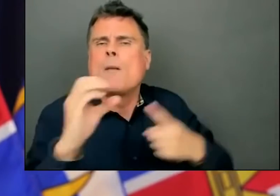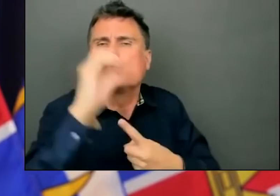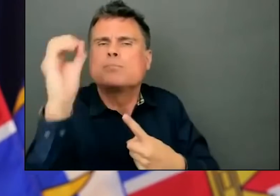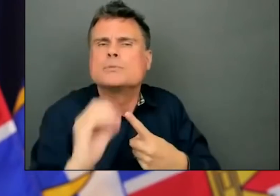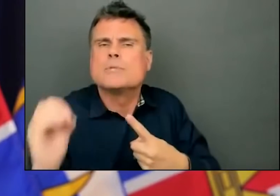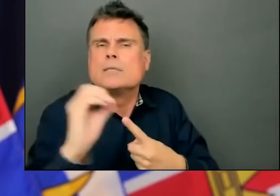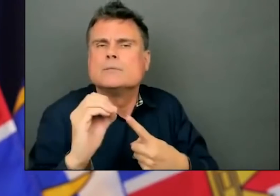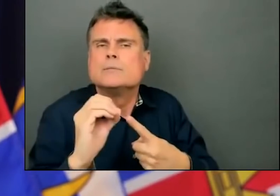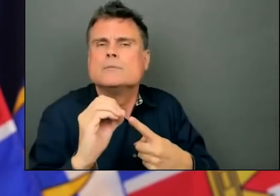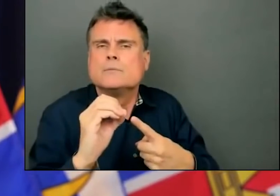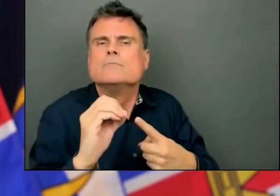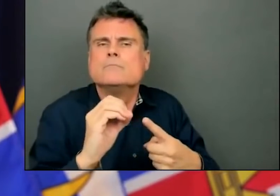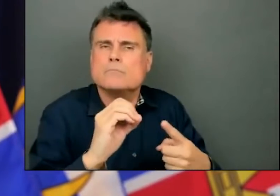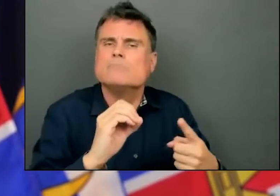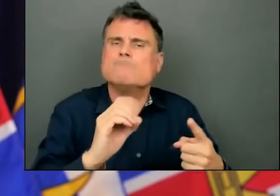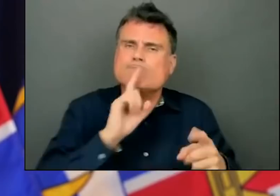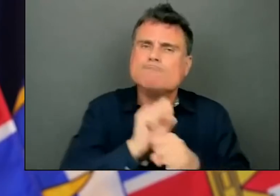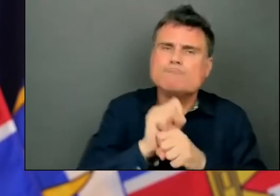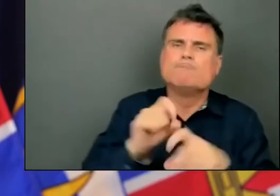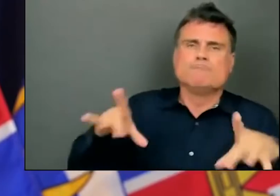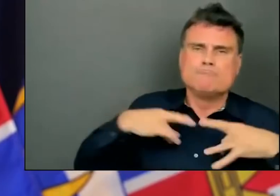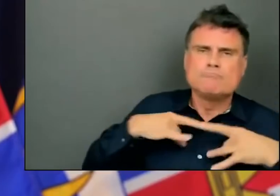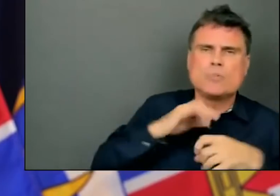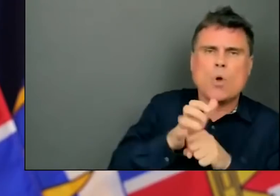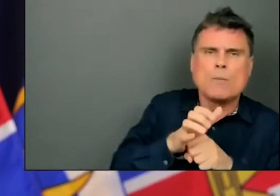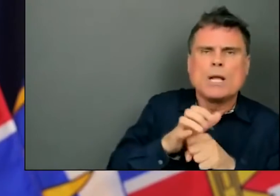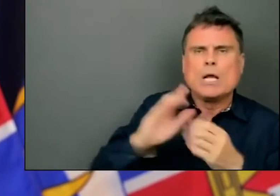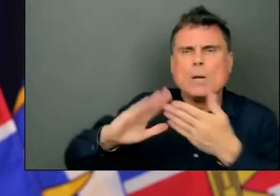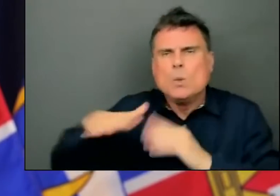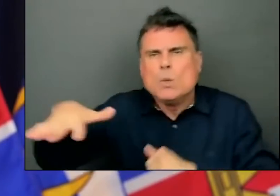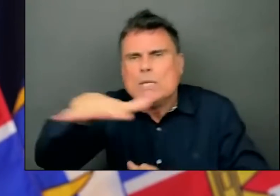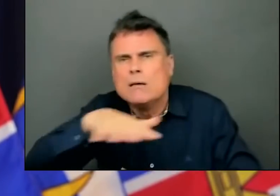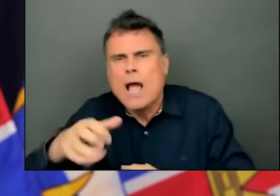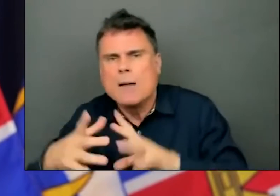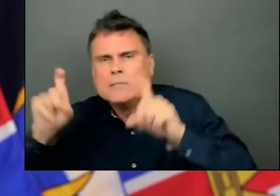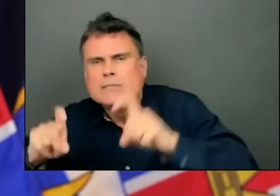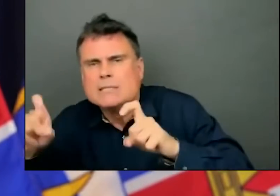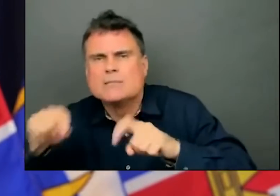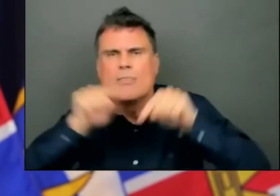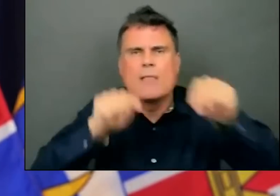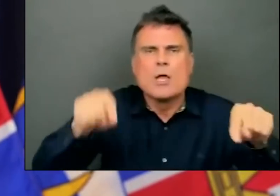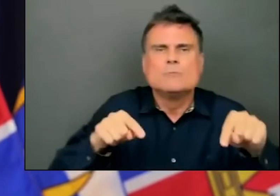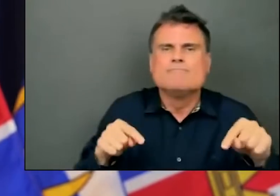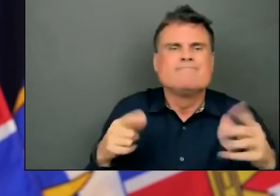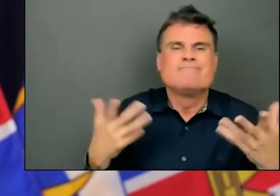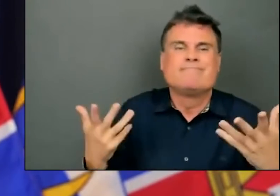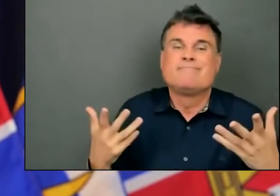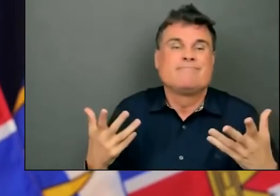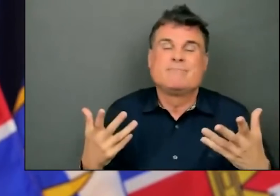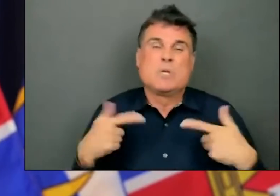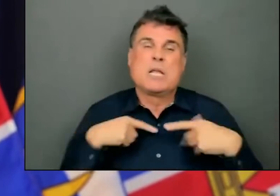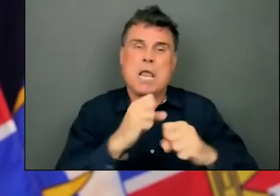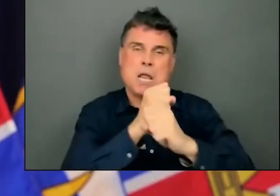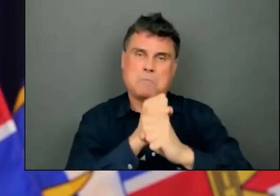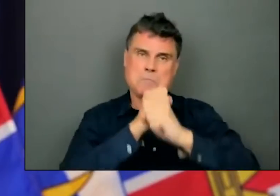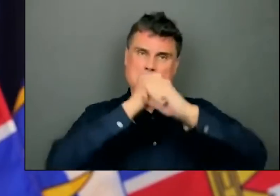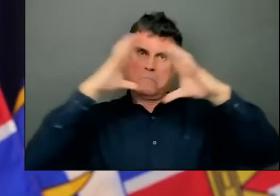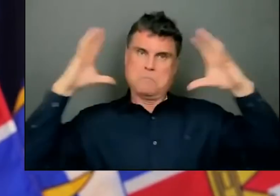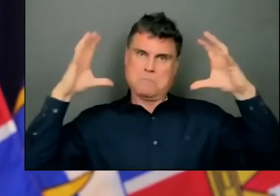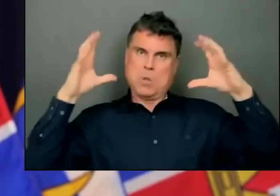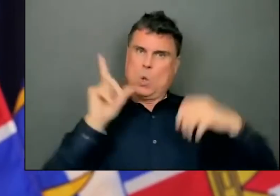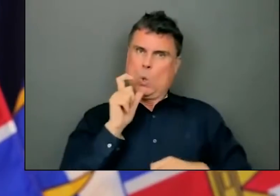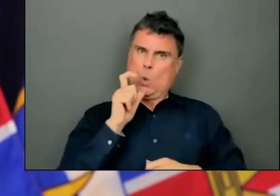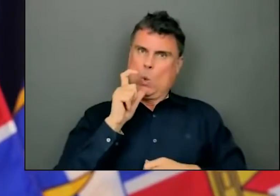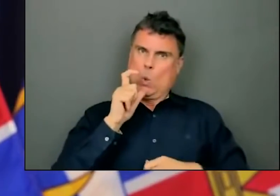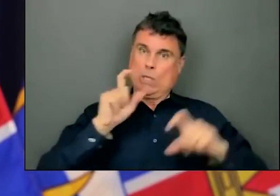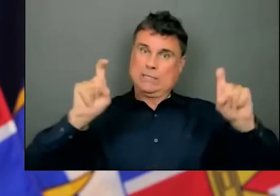of an idea from in a different community, for example, on who is testing and who is testing positive